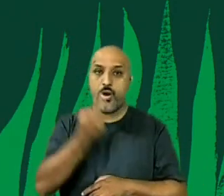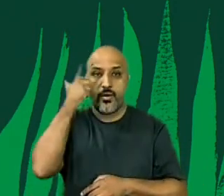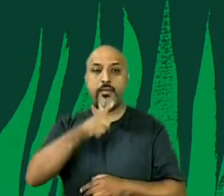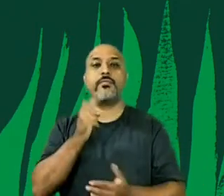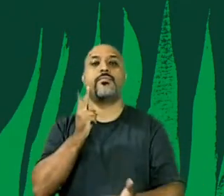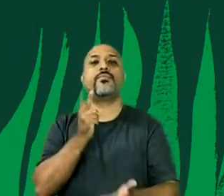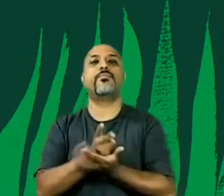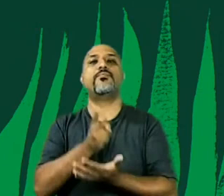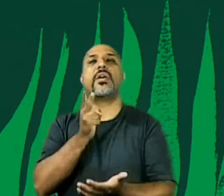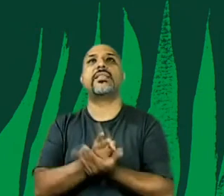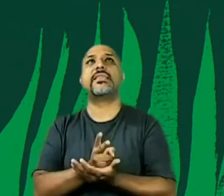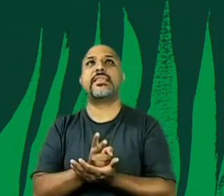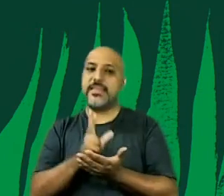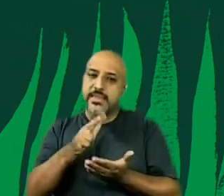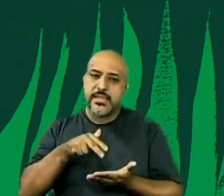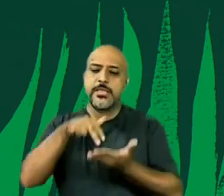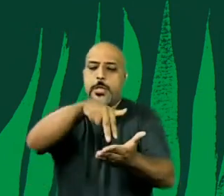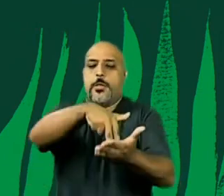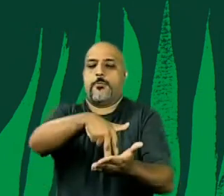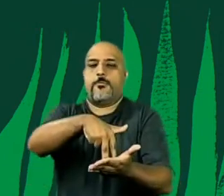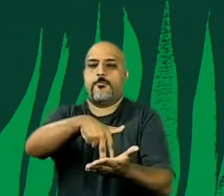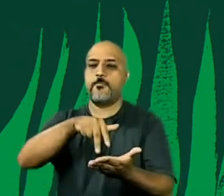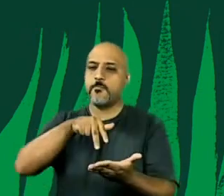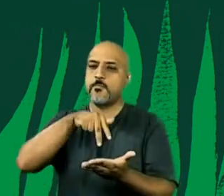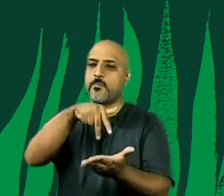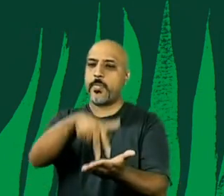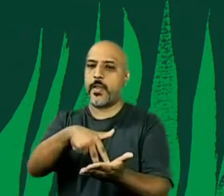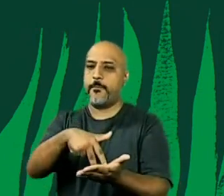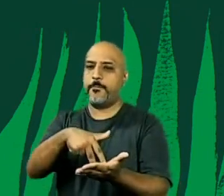sustenance and went the way for us to keep